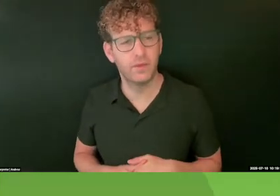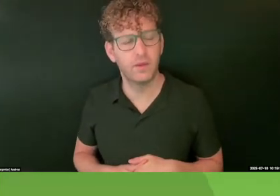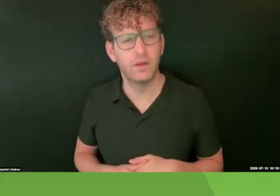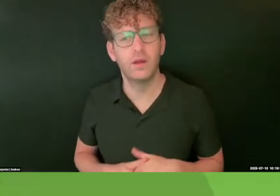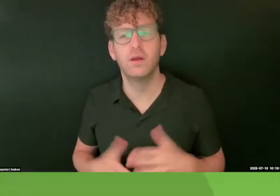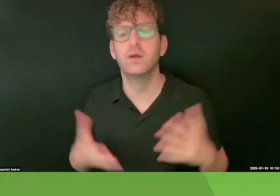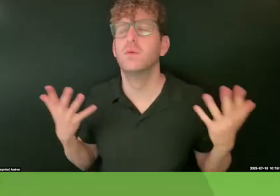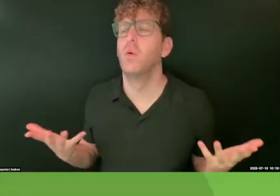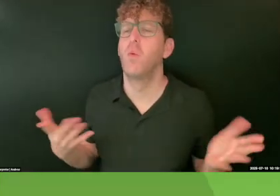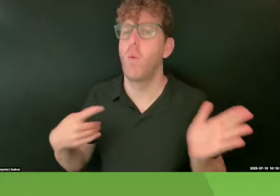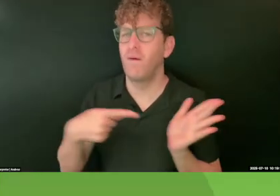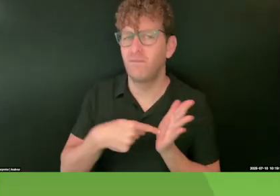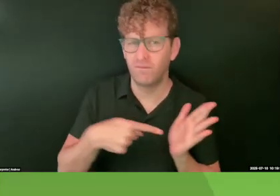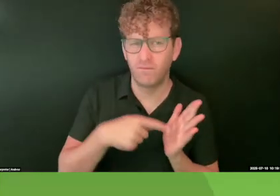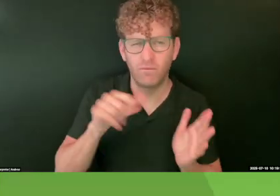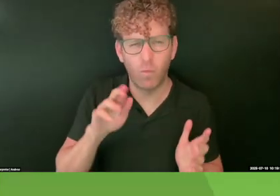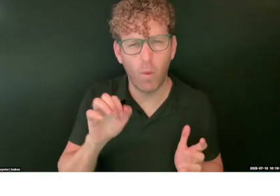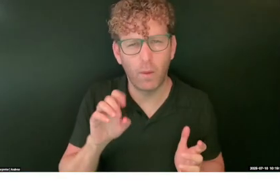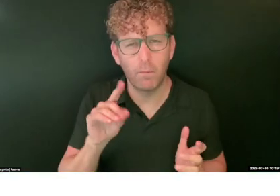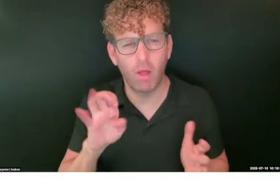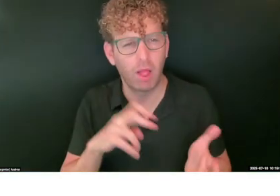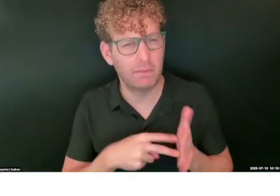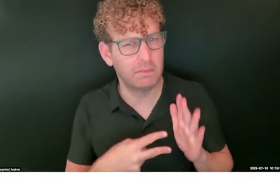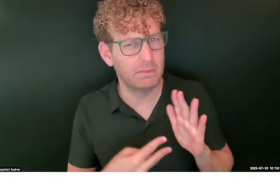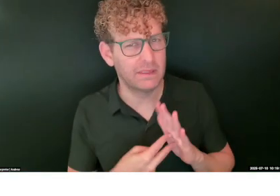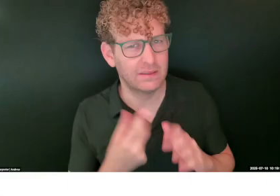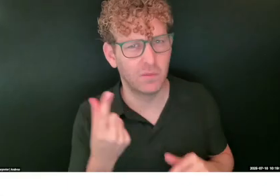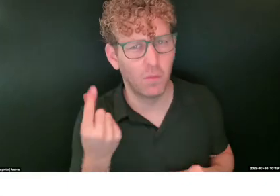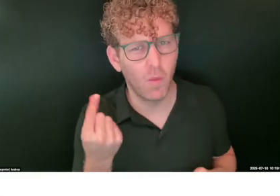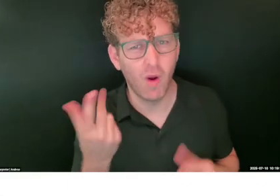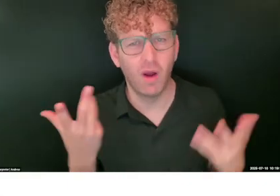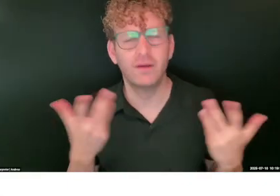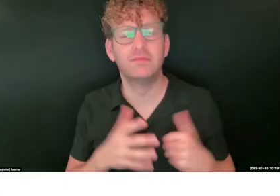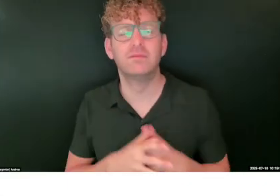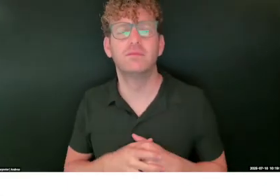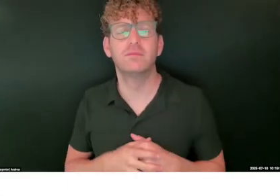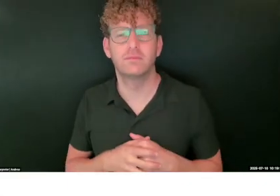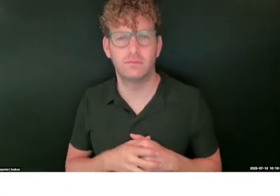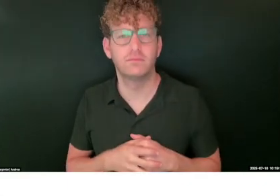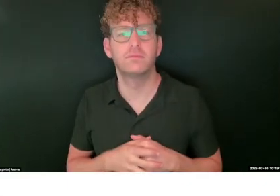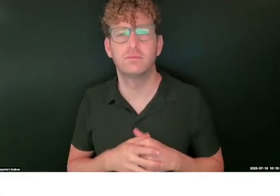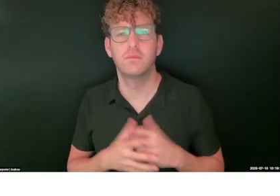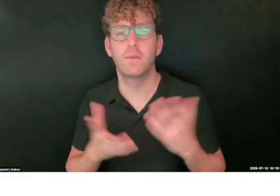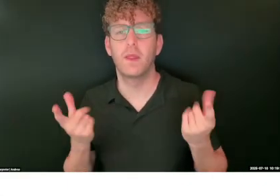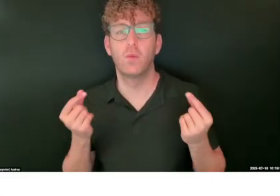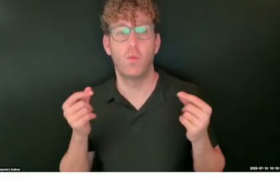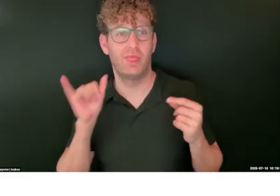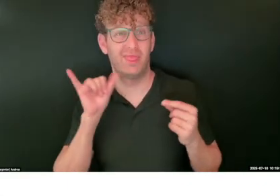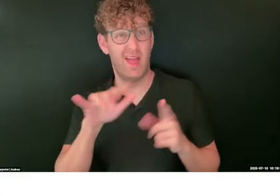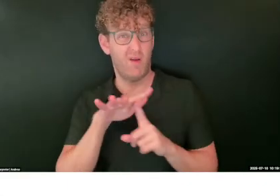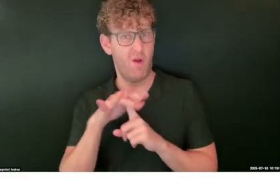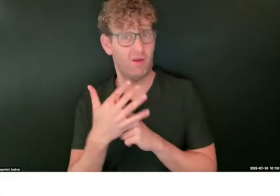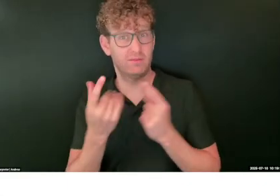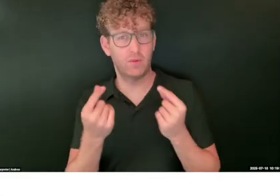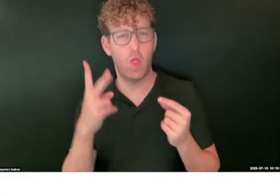So when we're talking about affordability, what do we mean by that exactly? So in this context, we're looking at total monthly operating costs,